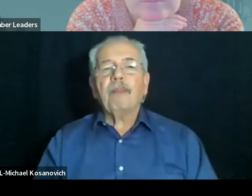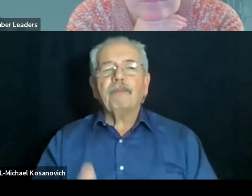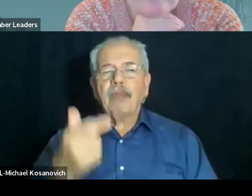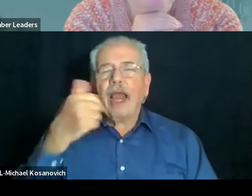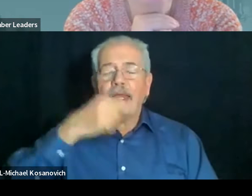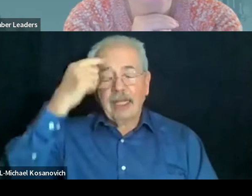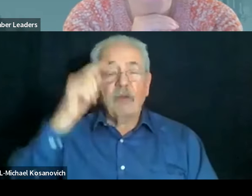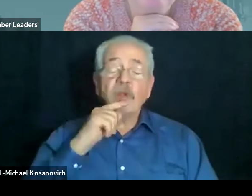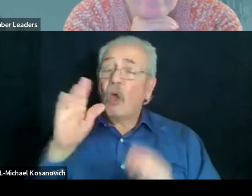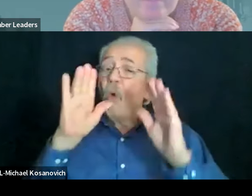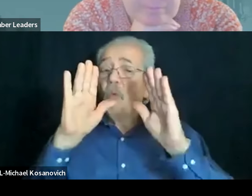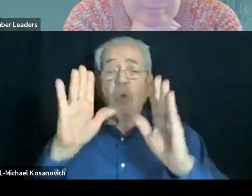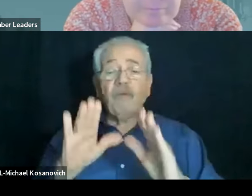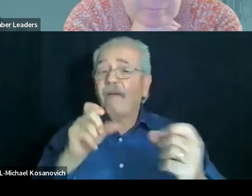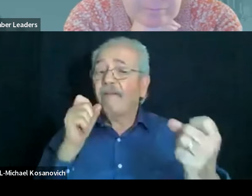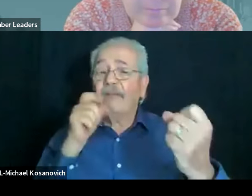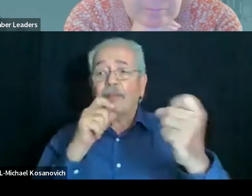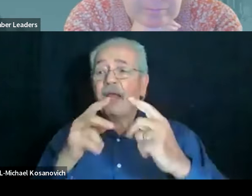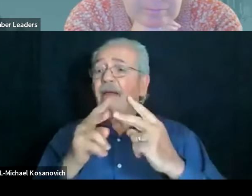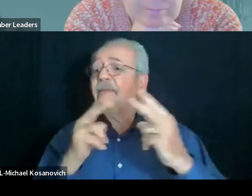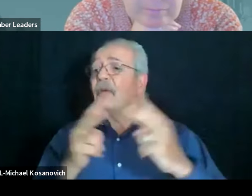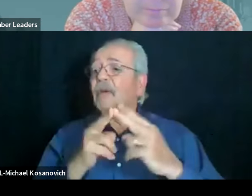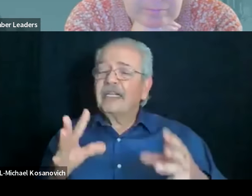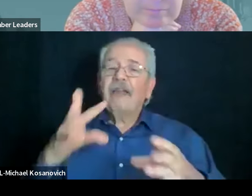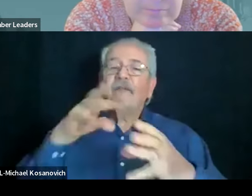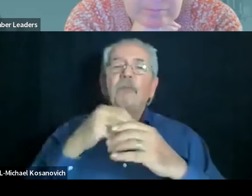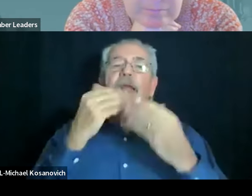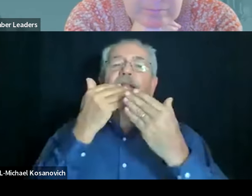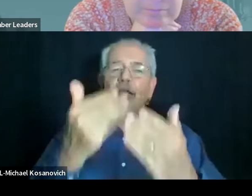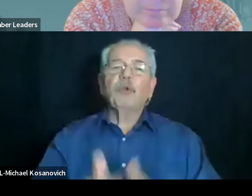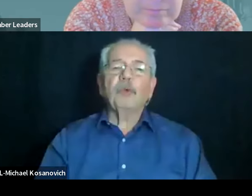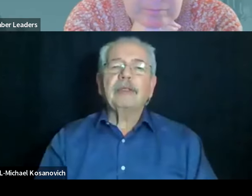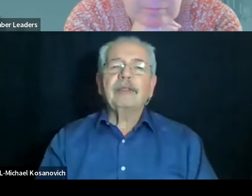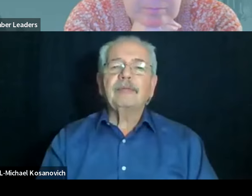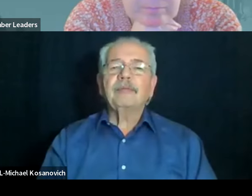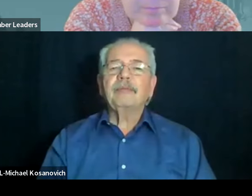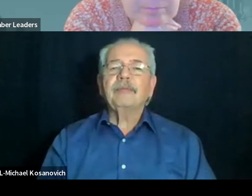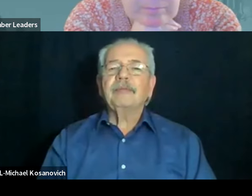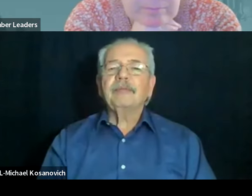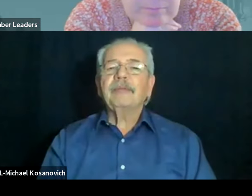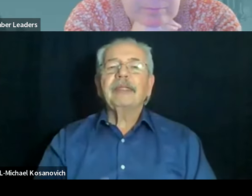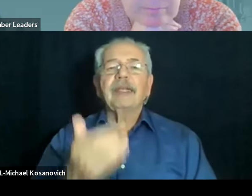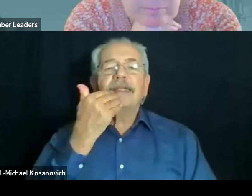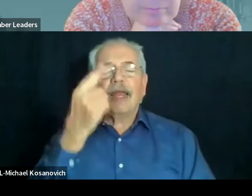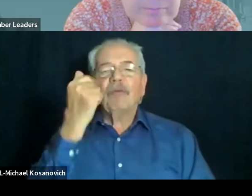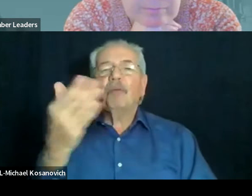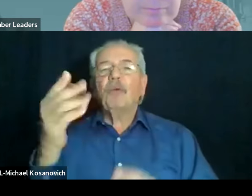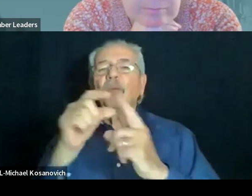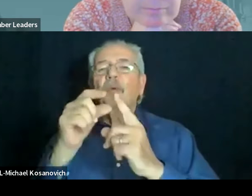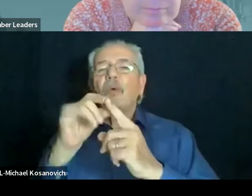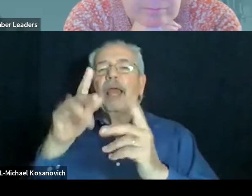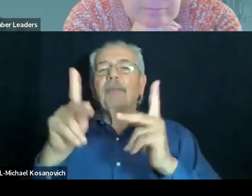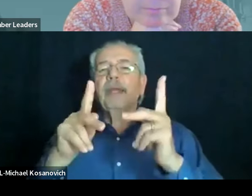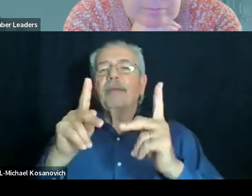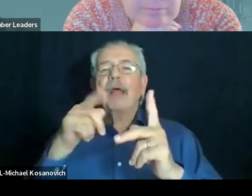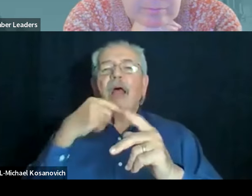it was excellent feedback and very interactive. Thank you. I'm glad you brought up the worries that people were expressing